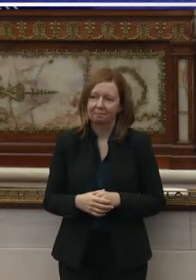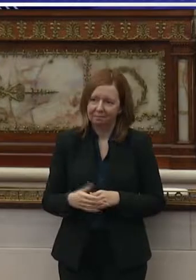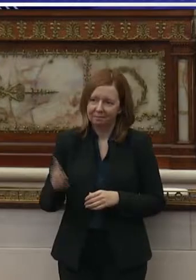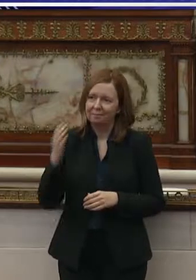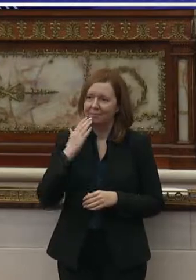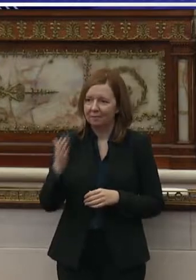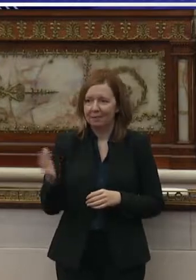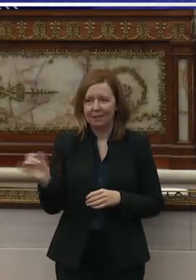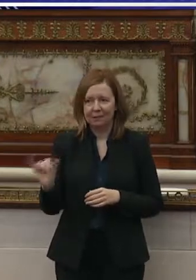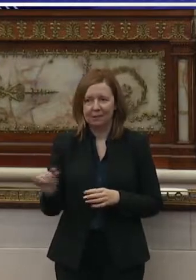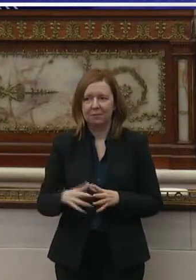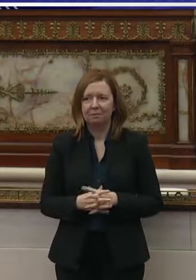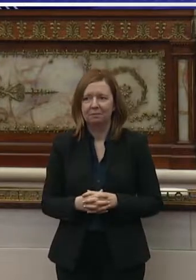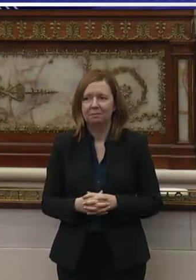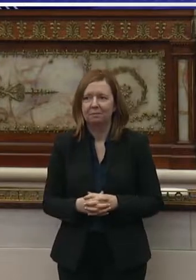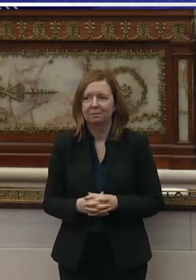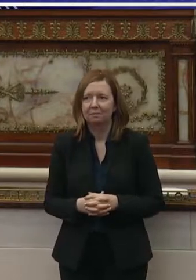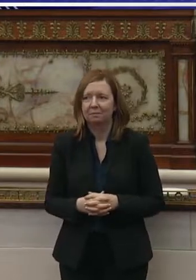Thank you too.